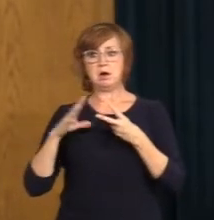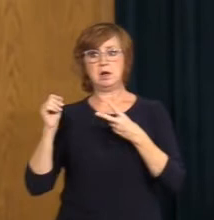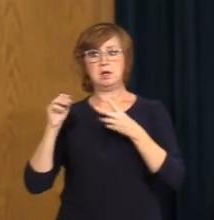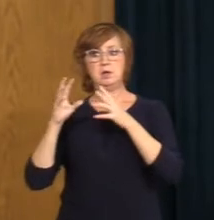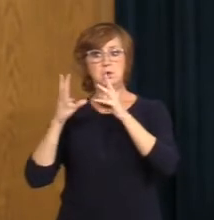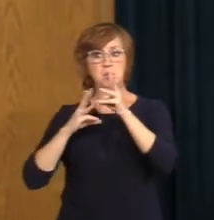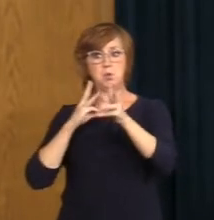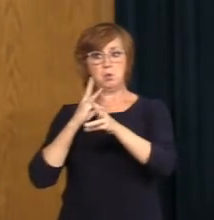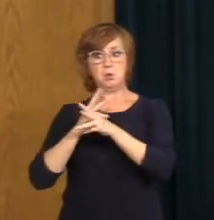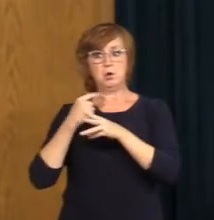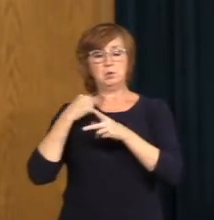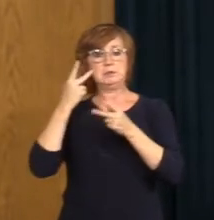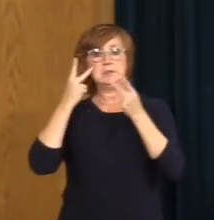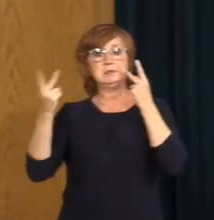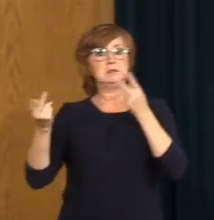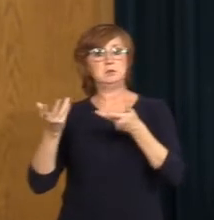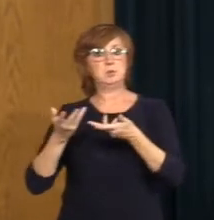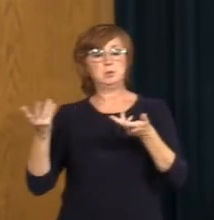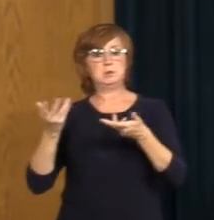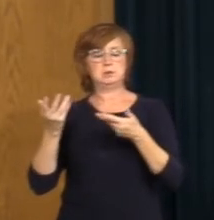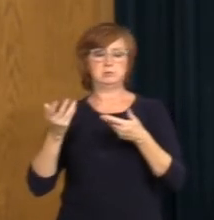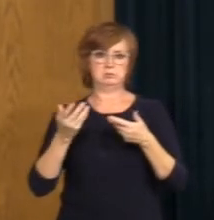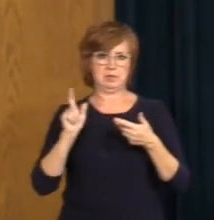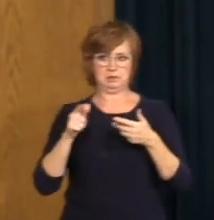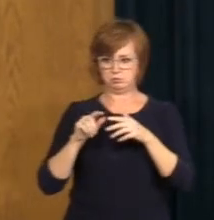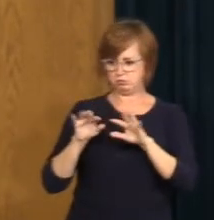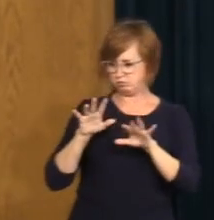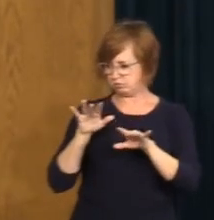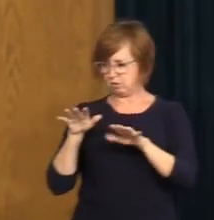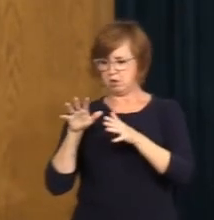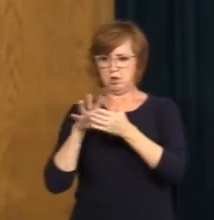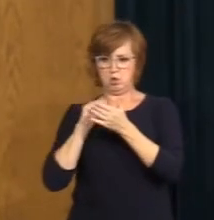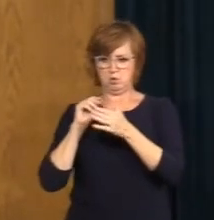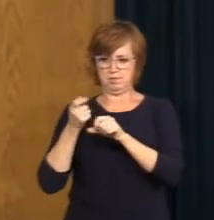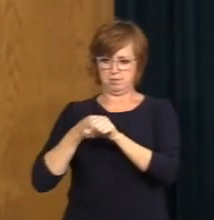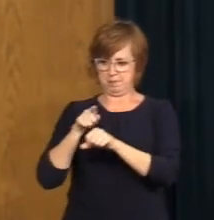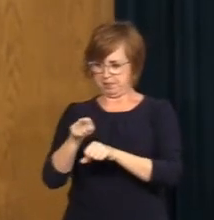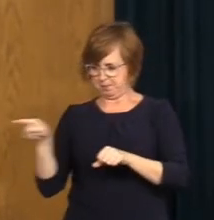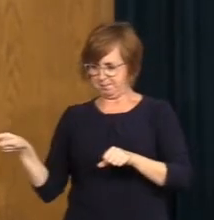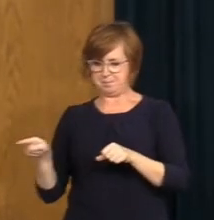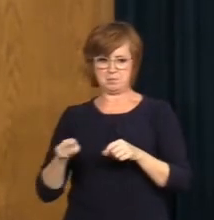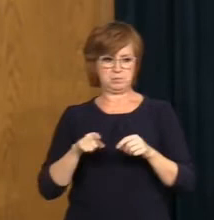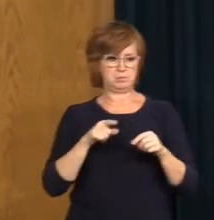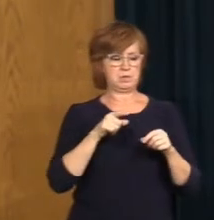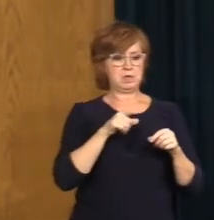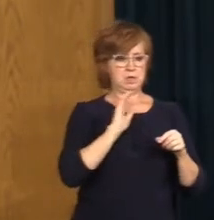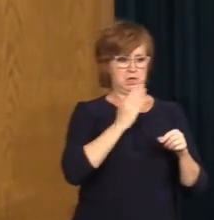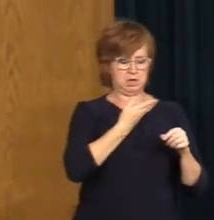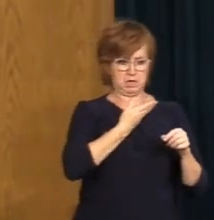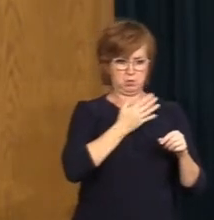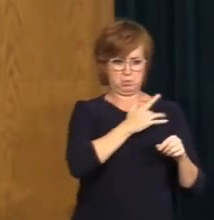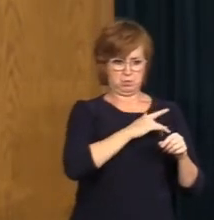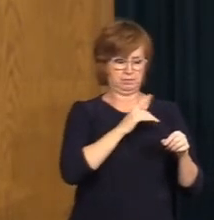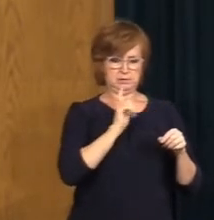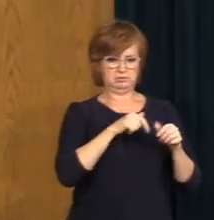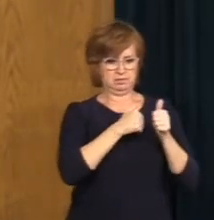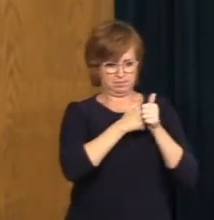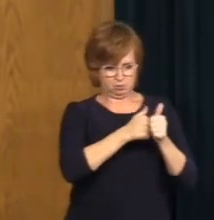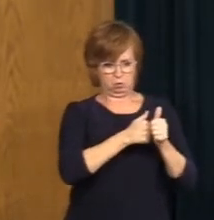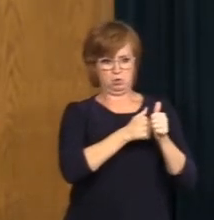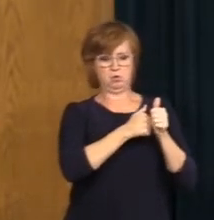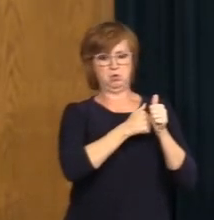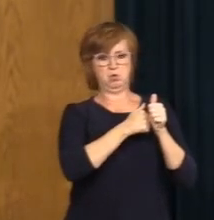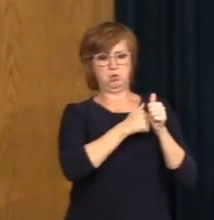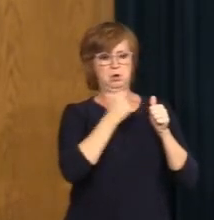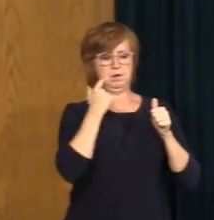is a strategy that we have to keep doing for the rest of the fall and the winter. These are behaviors that have served us